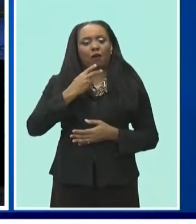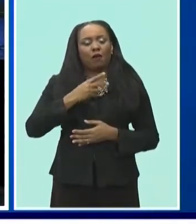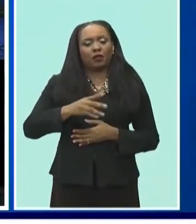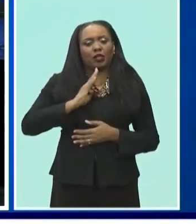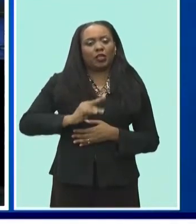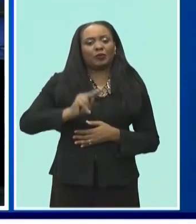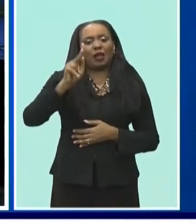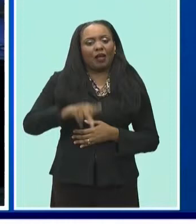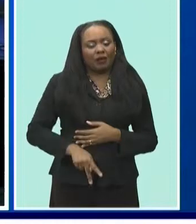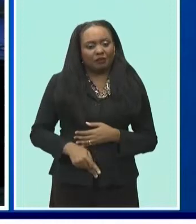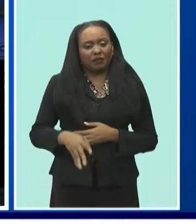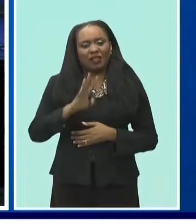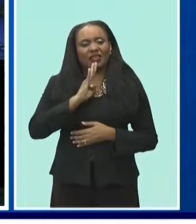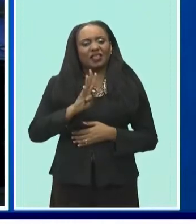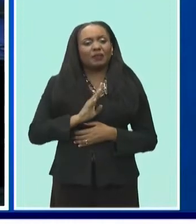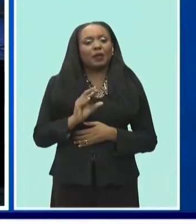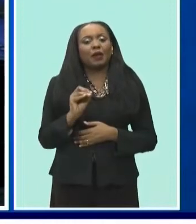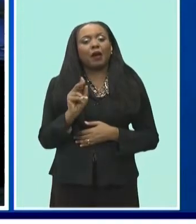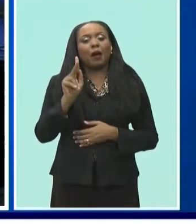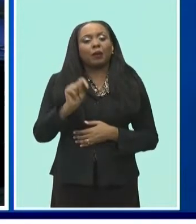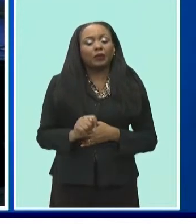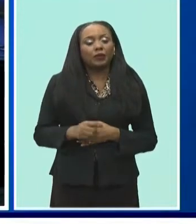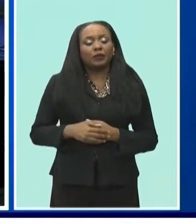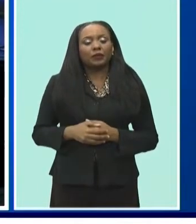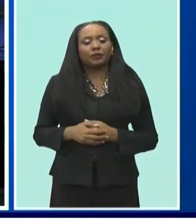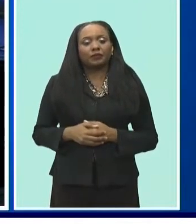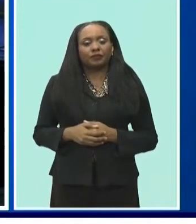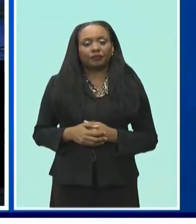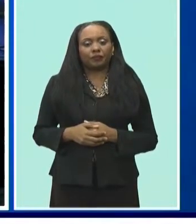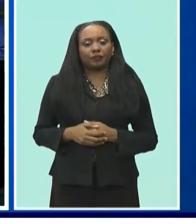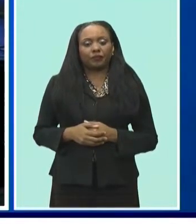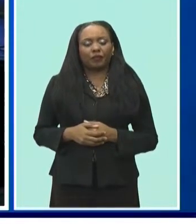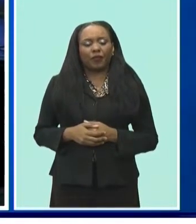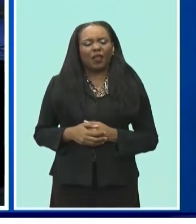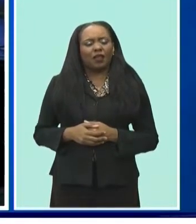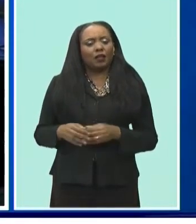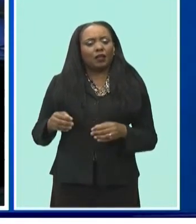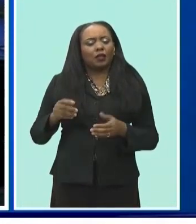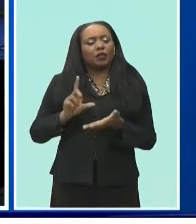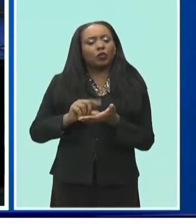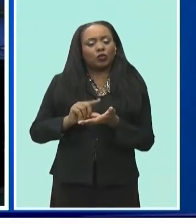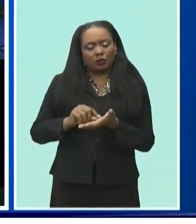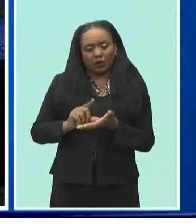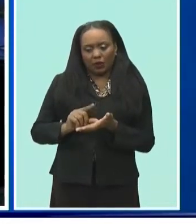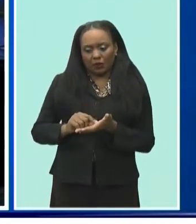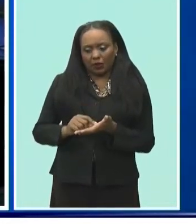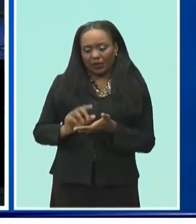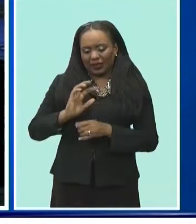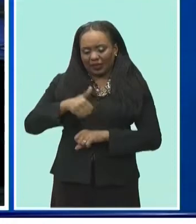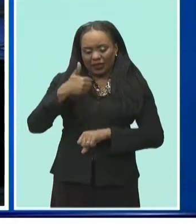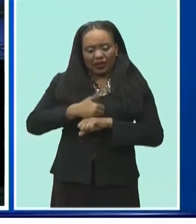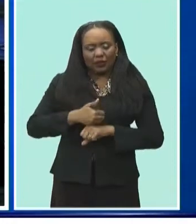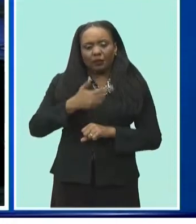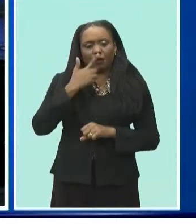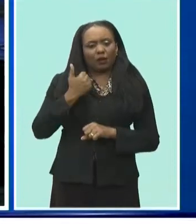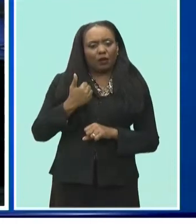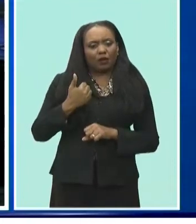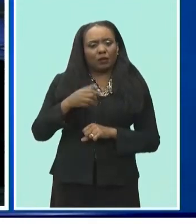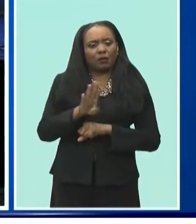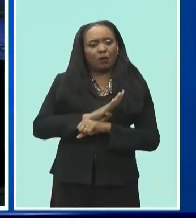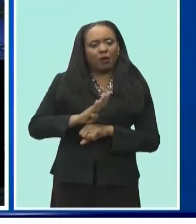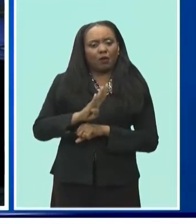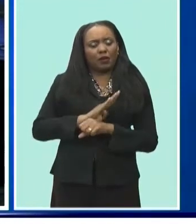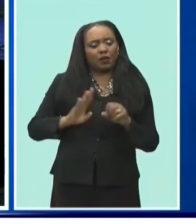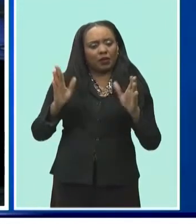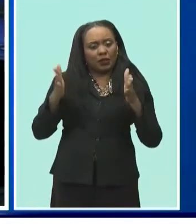built to ensure that Barbadians had a mirror to themselves.